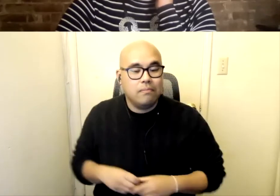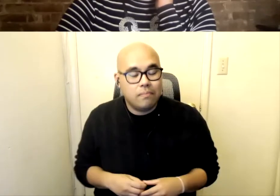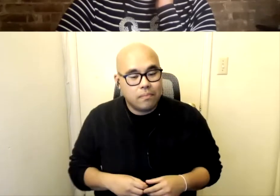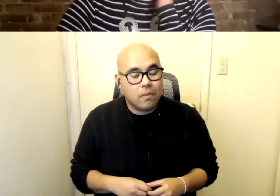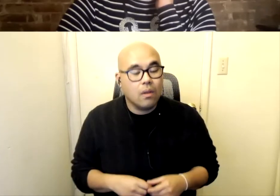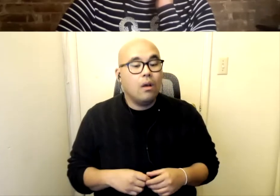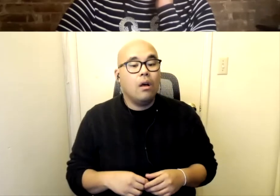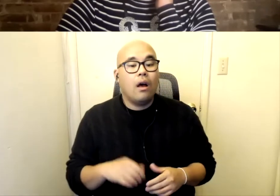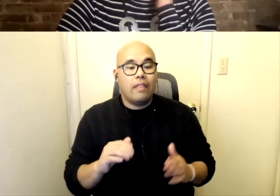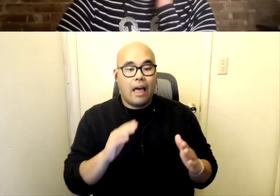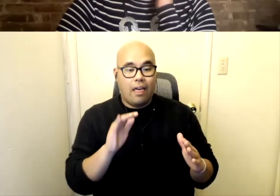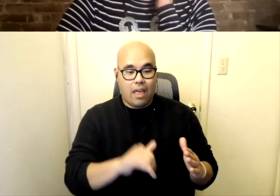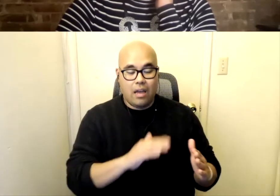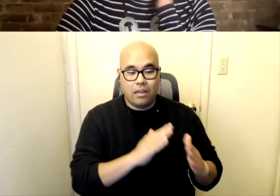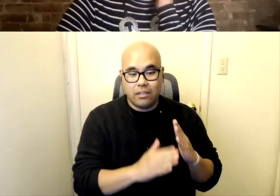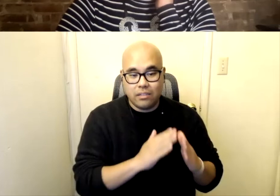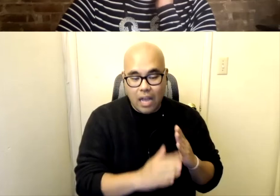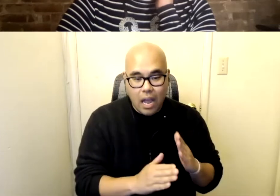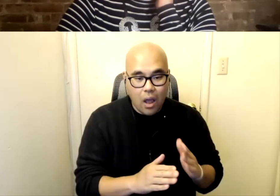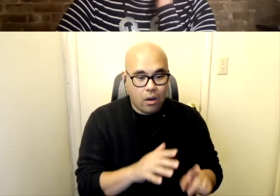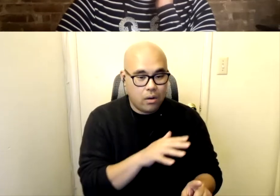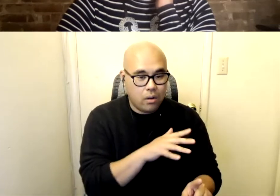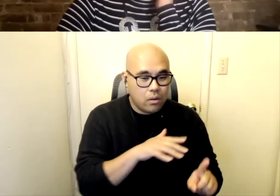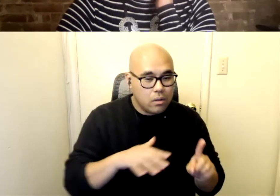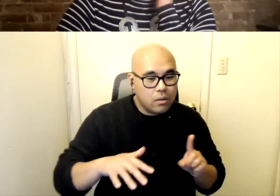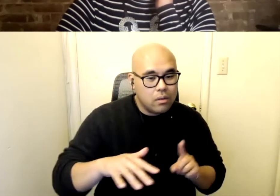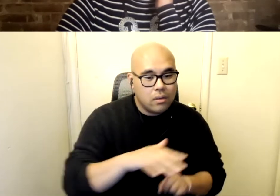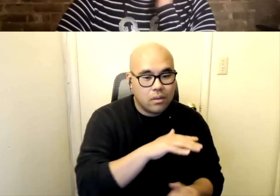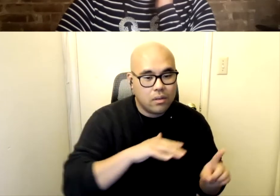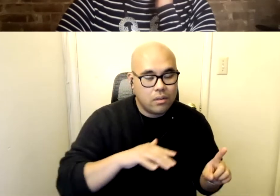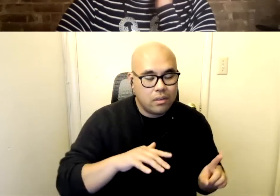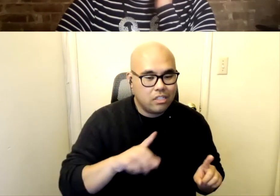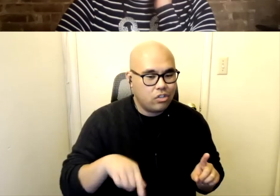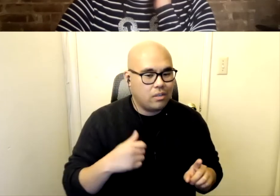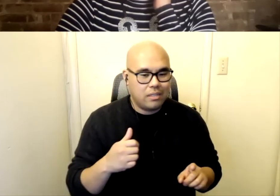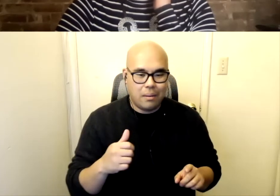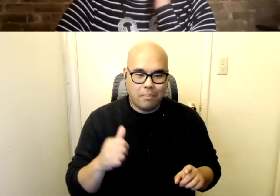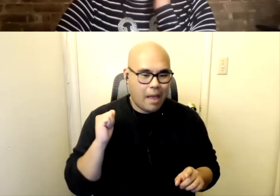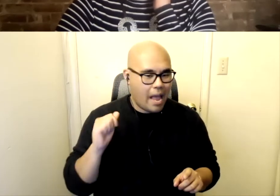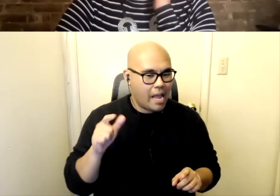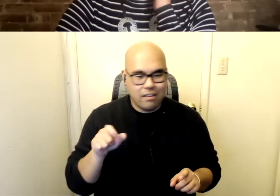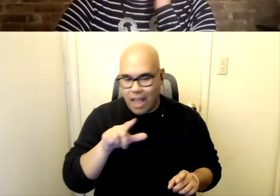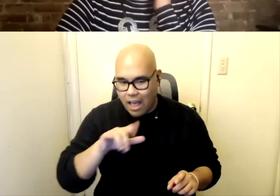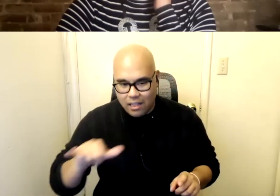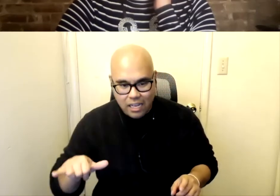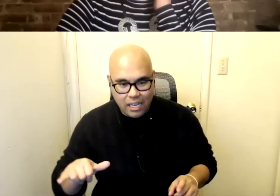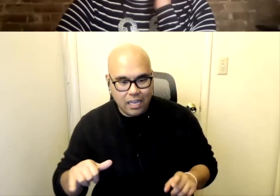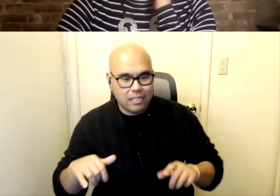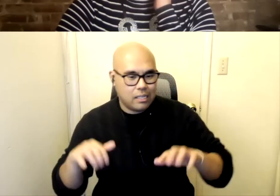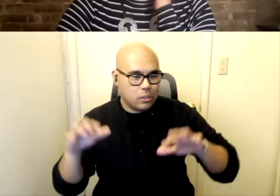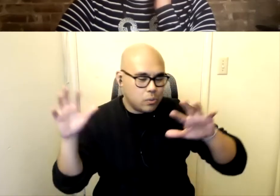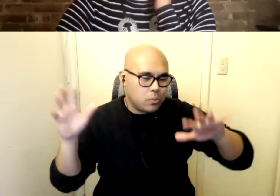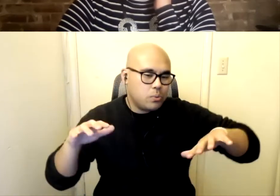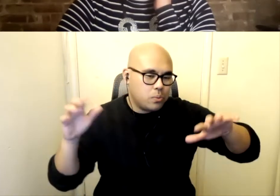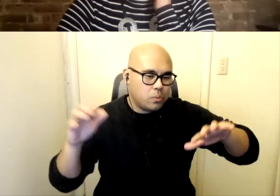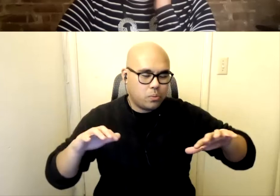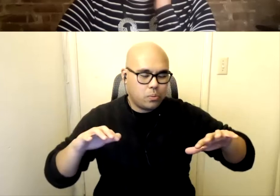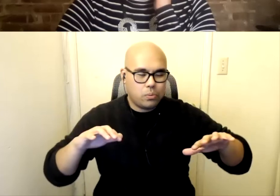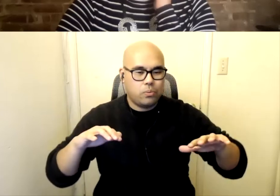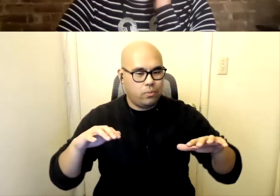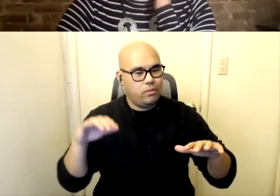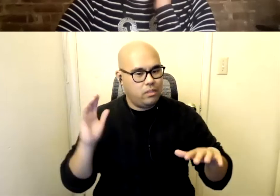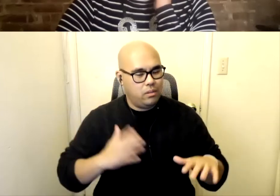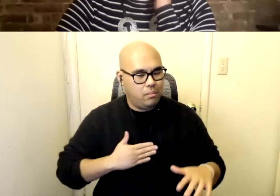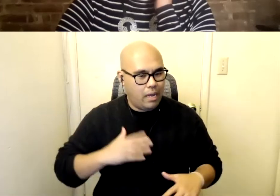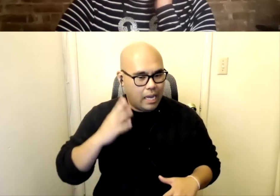town with its back alleys and snowstorms, definitely my experience. And like Ming, I was